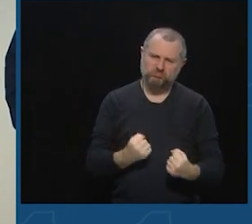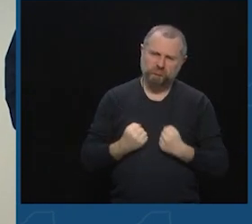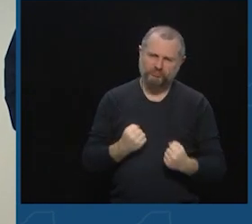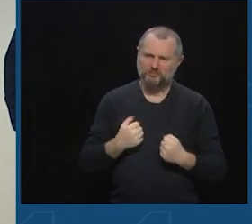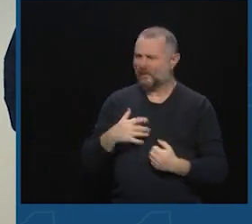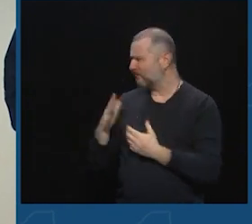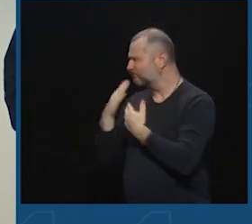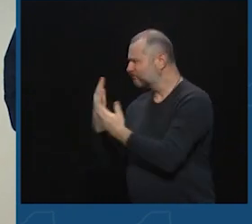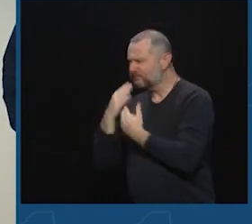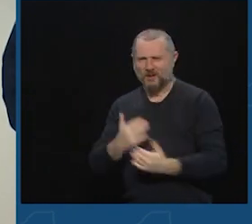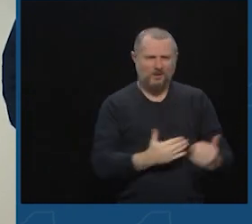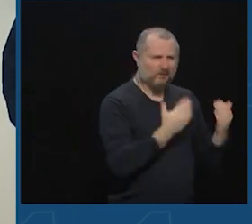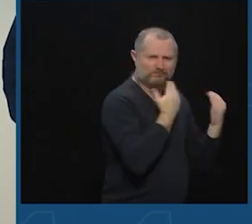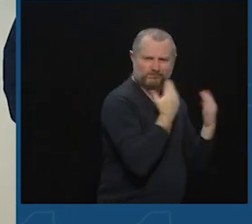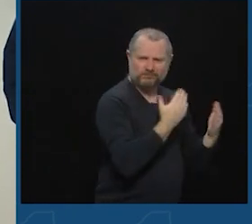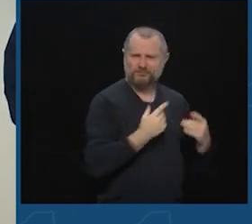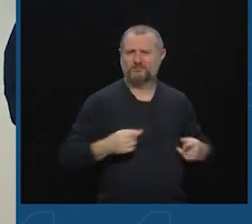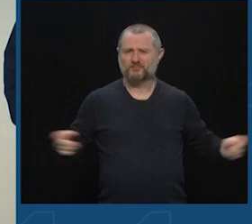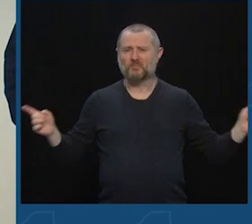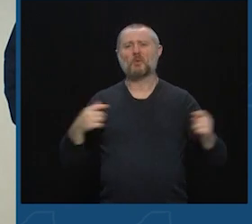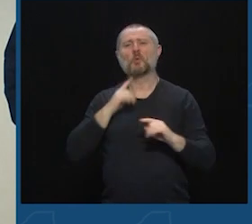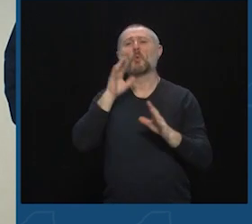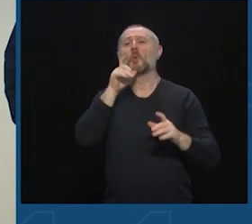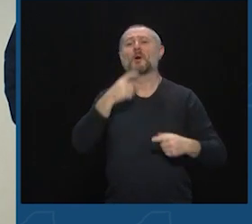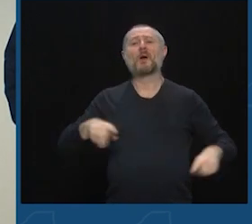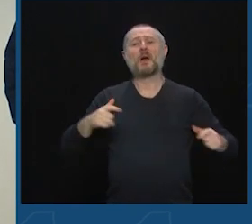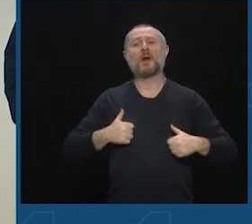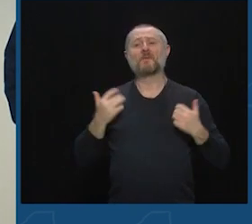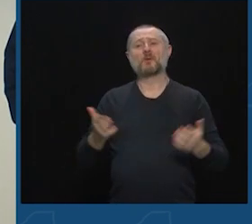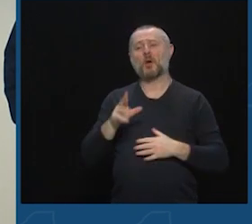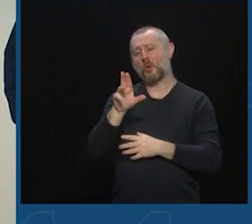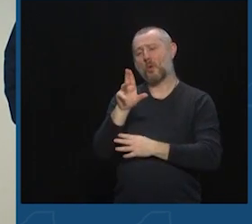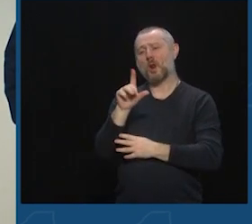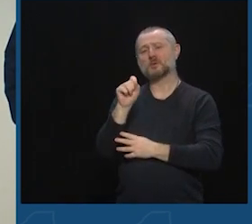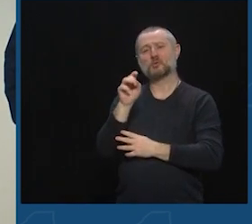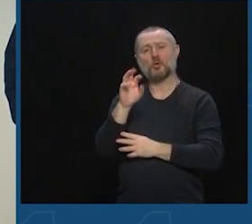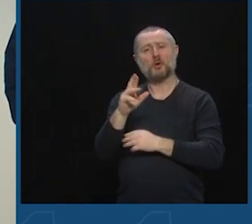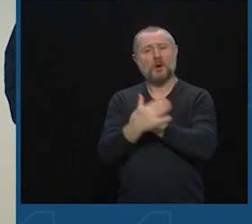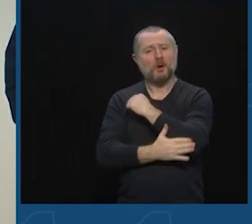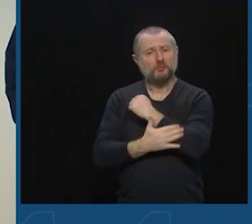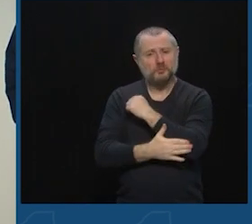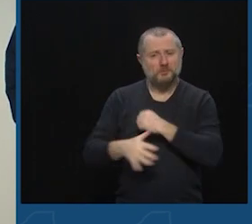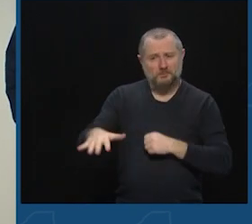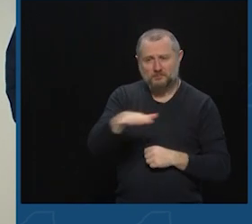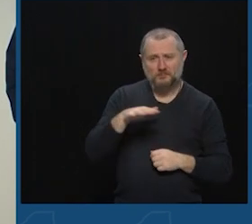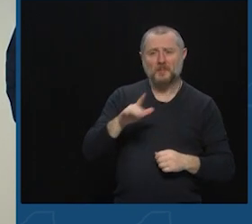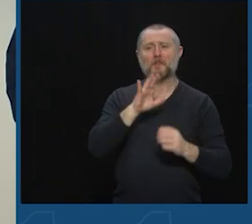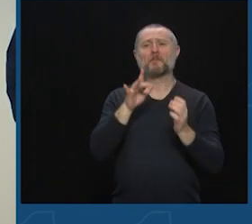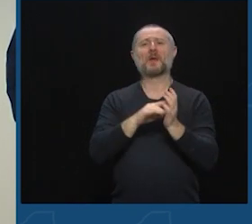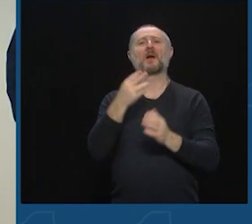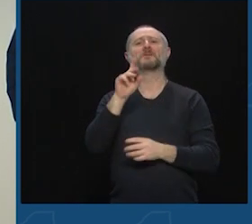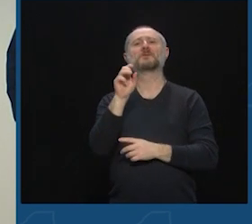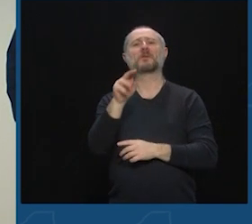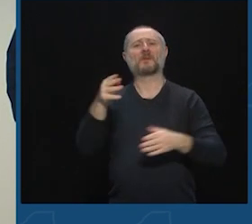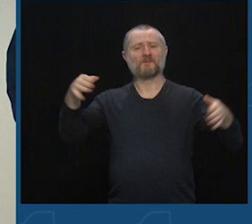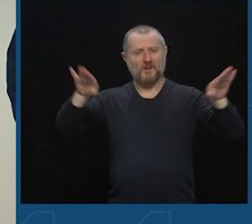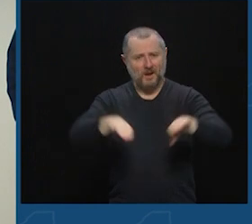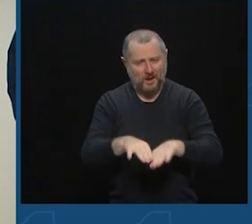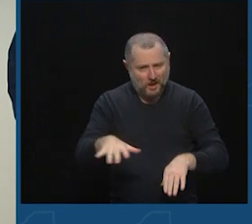everyone in Ulster County and throughout the Mid-Hudson area to thank them. And one of your own, Commissioner Jackie